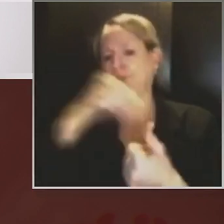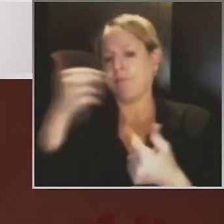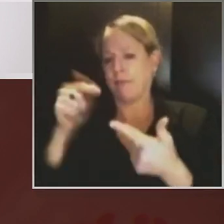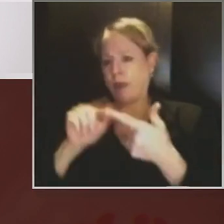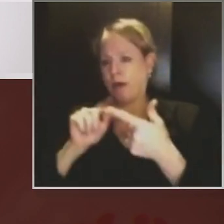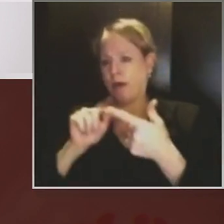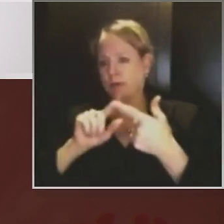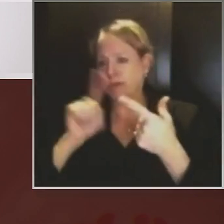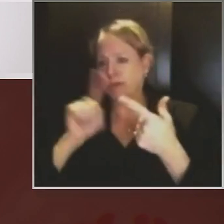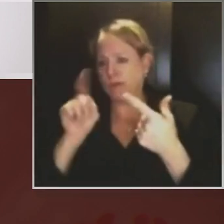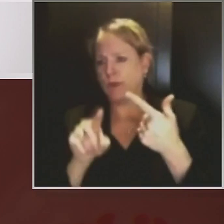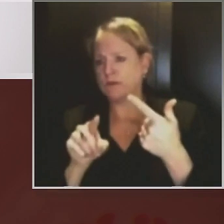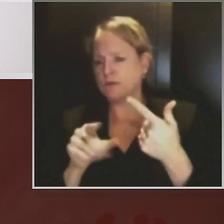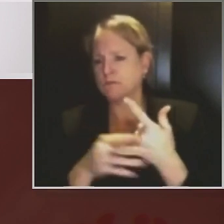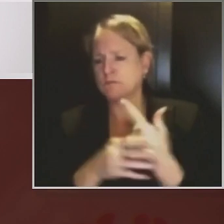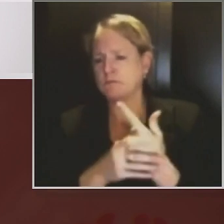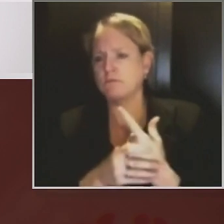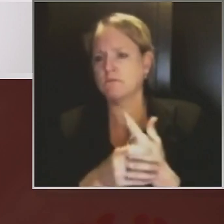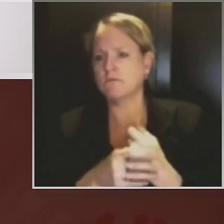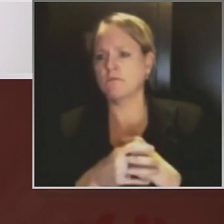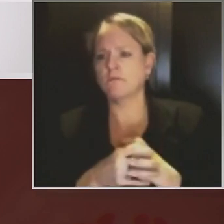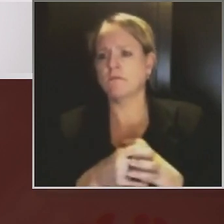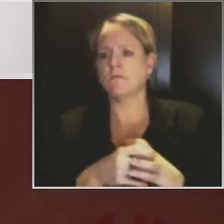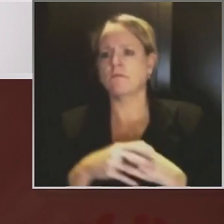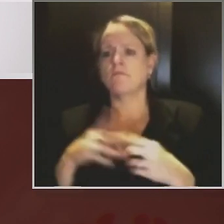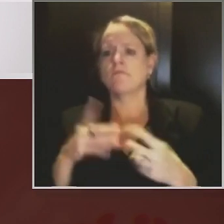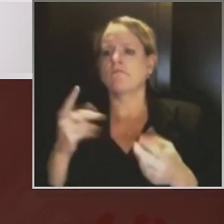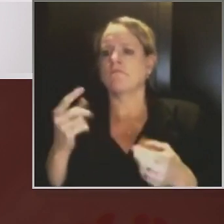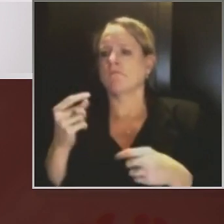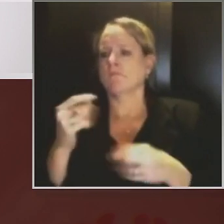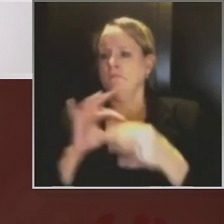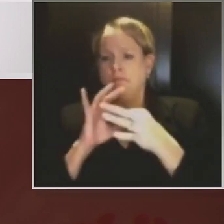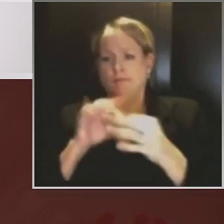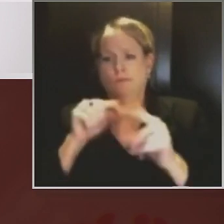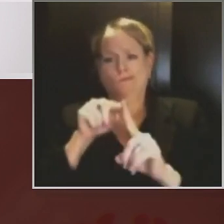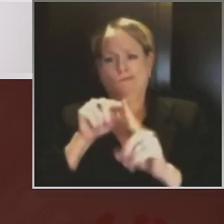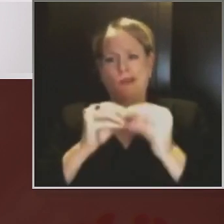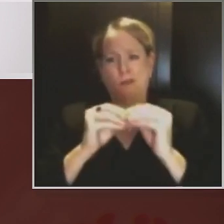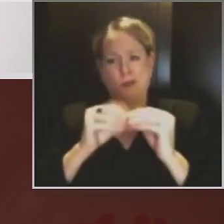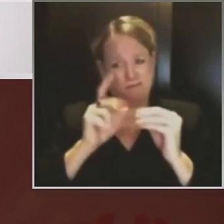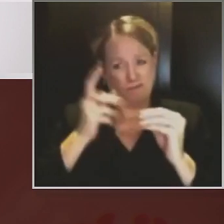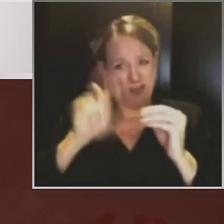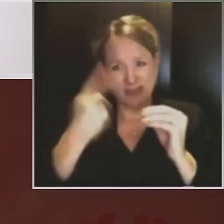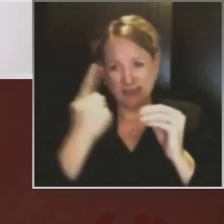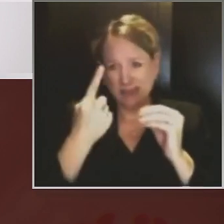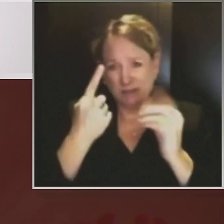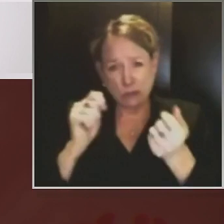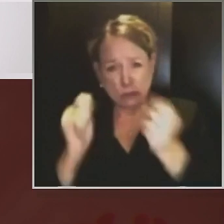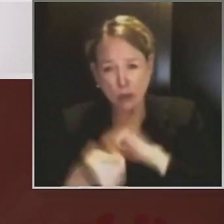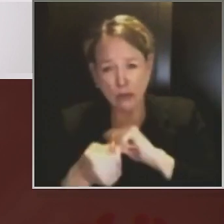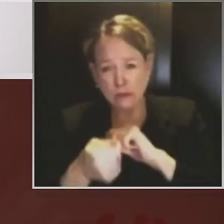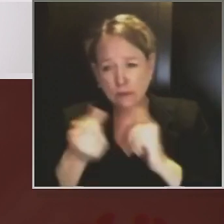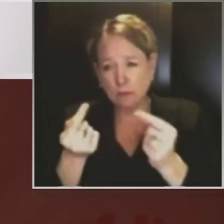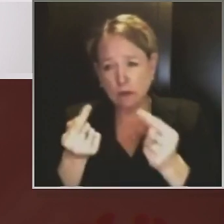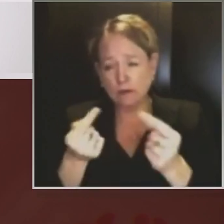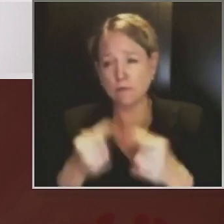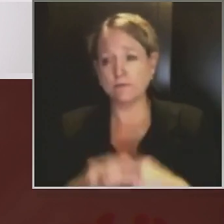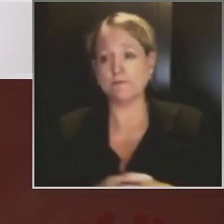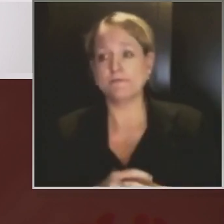I can address the first one about accuracies. I believe our tests are accurate in terms of reporting the number of test